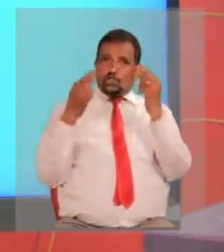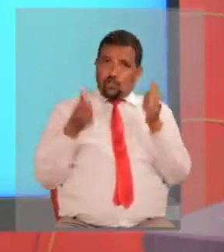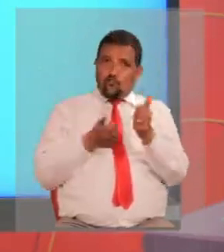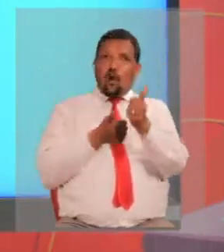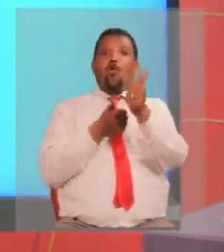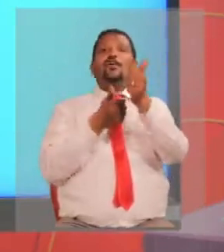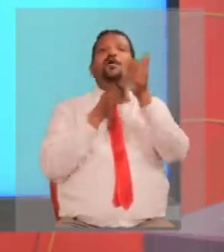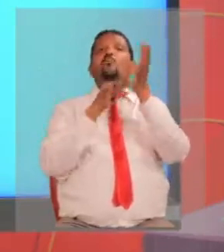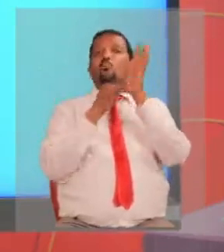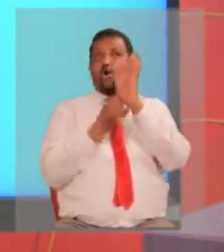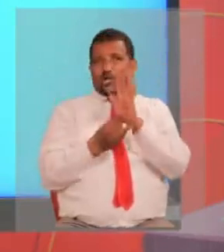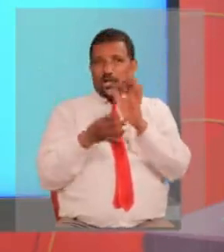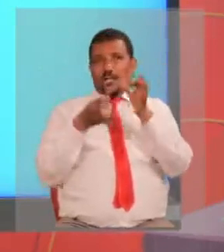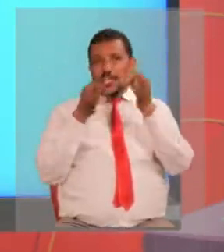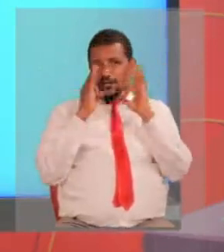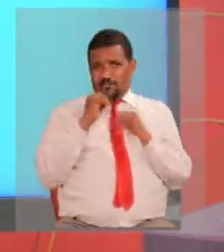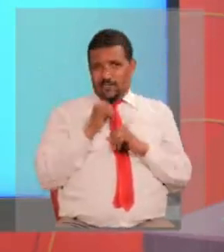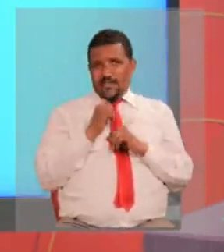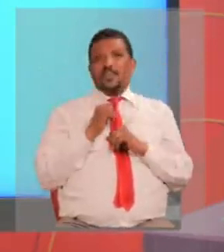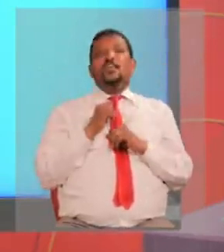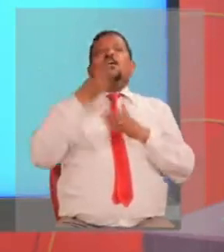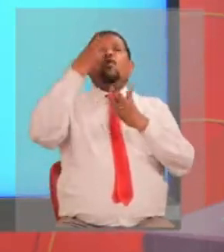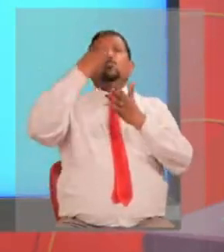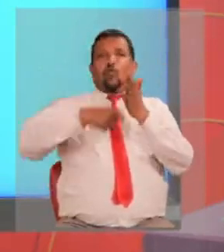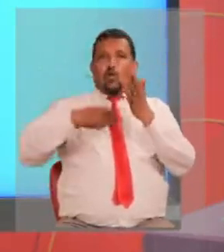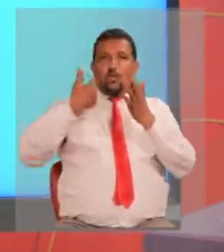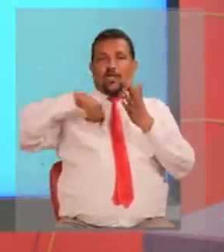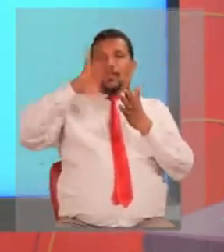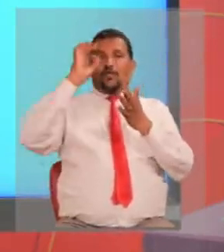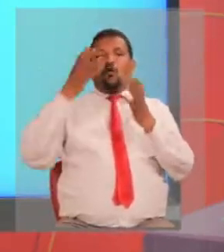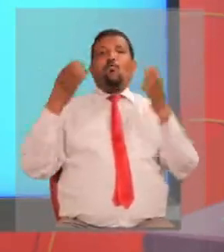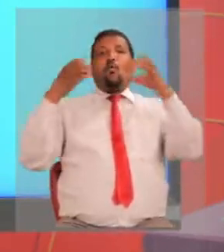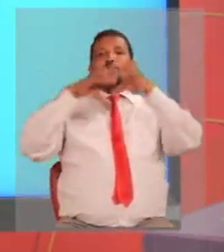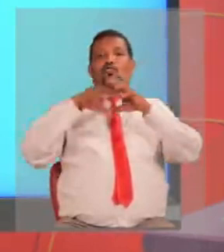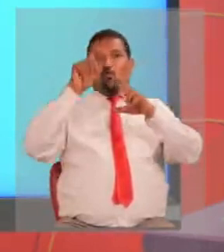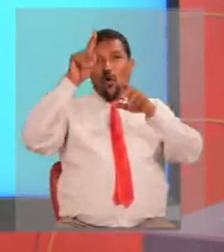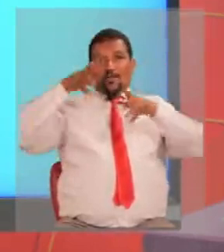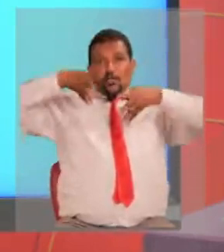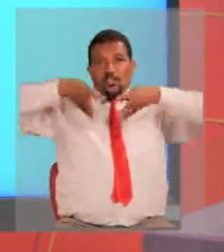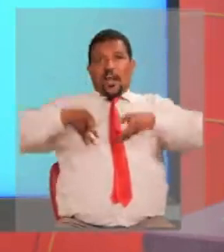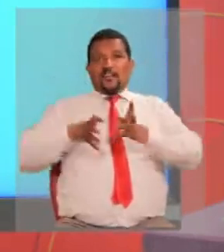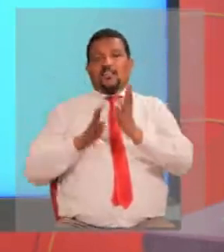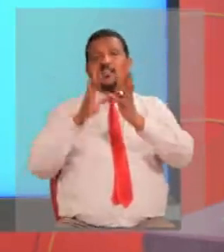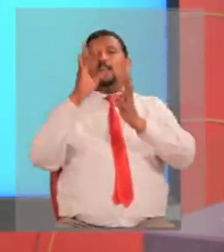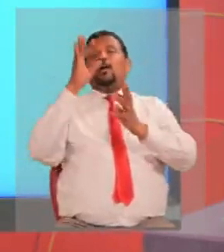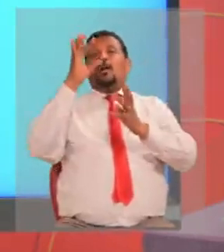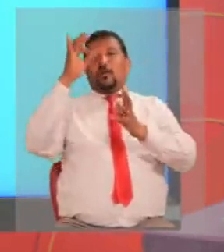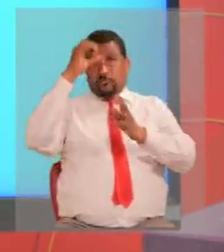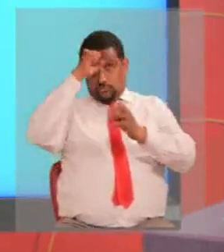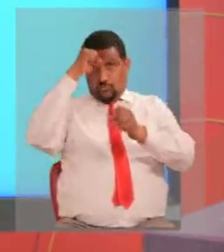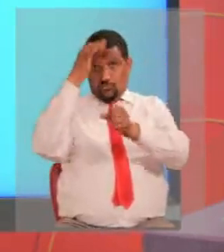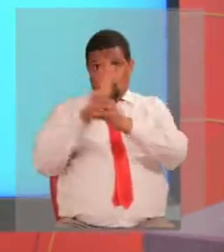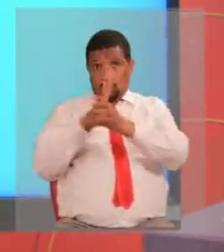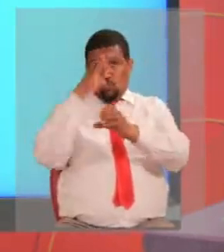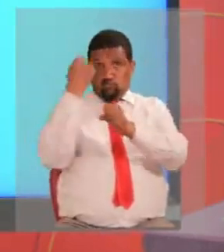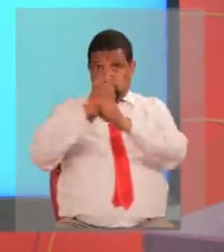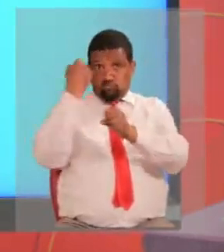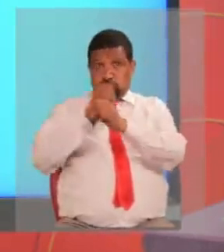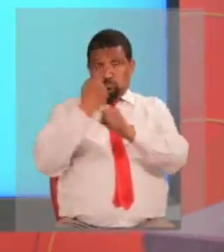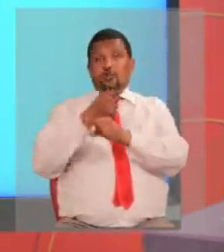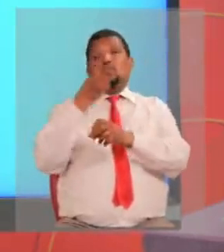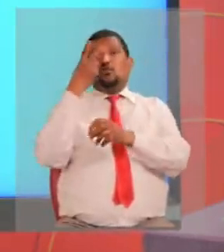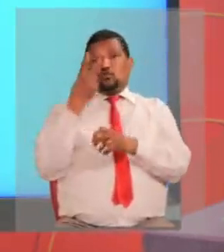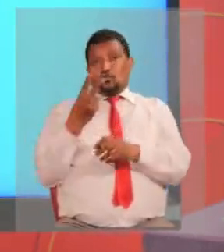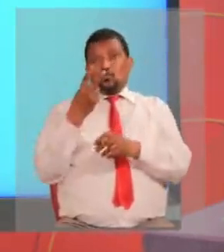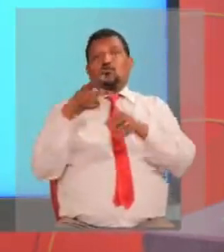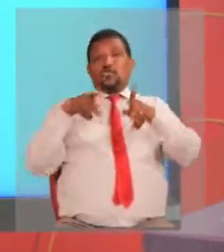If the output that we get from combination of 1 tractor and 8 labor is equal to that of 2 tractor and